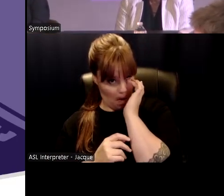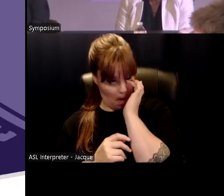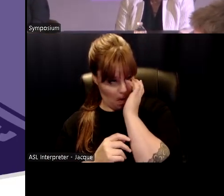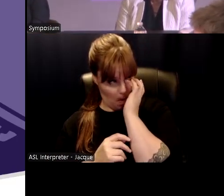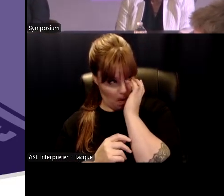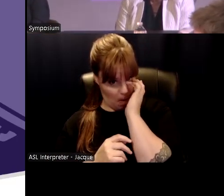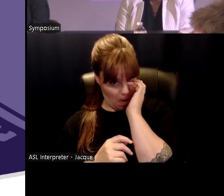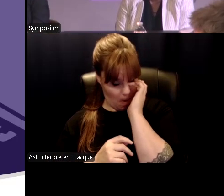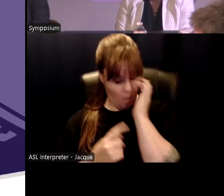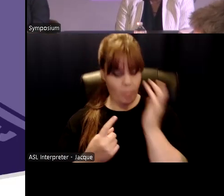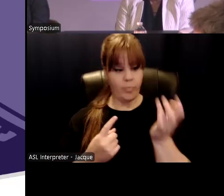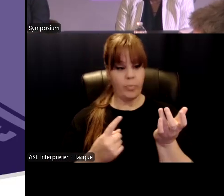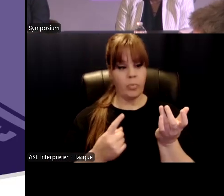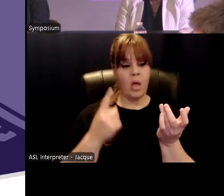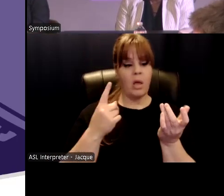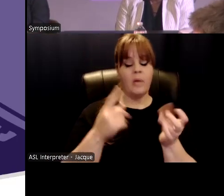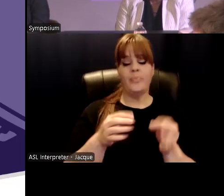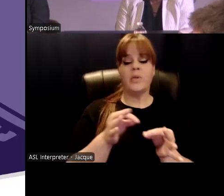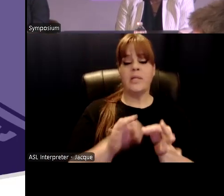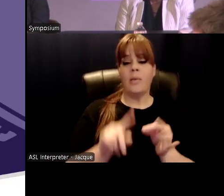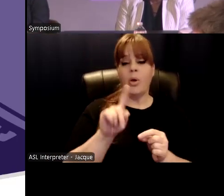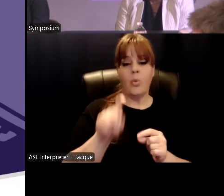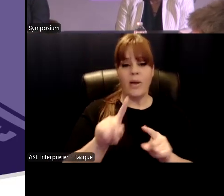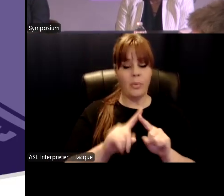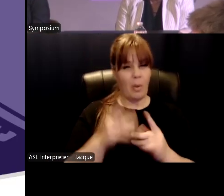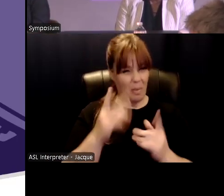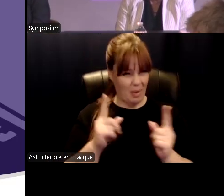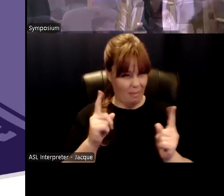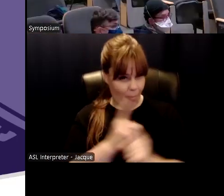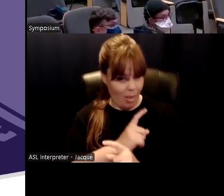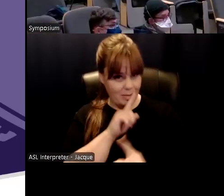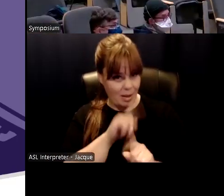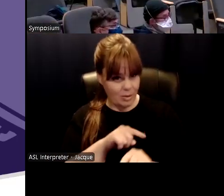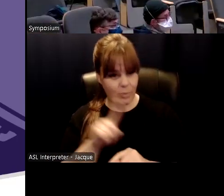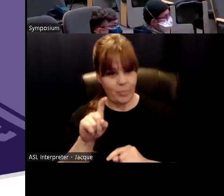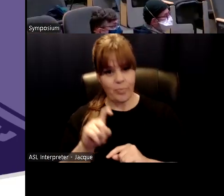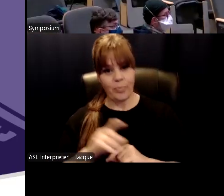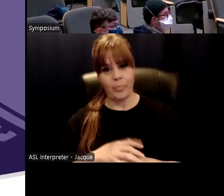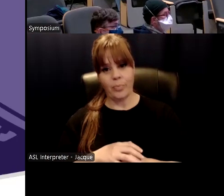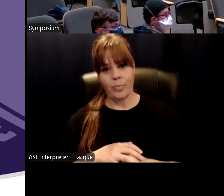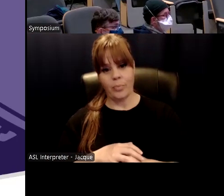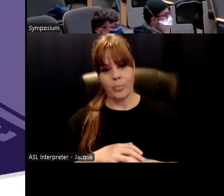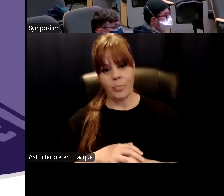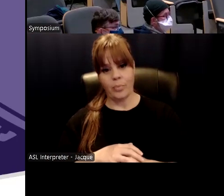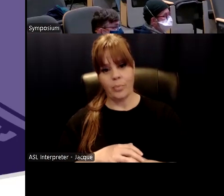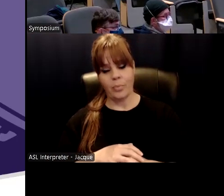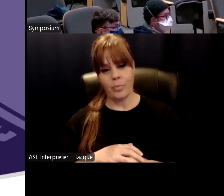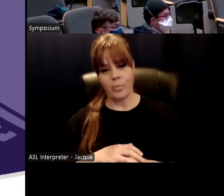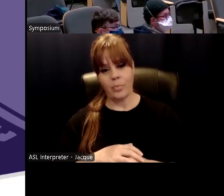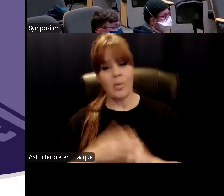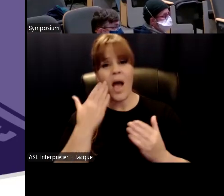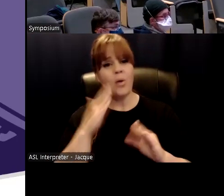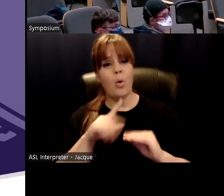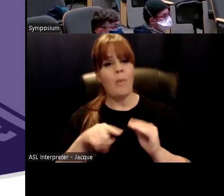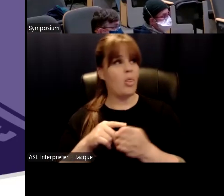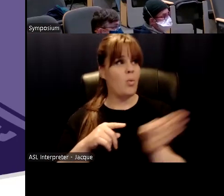Question for you. It's a simple question, but probably a complicated answer. I don't know about the rest of you, but at certain